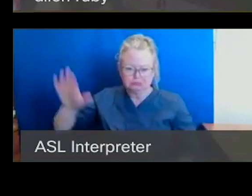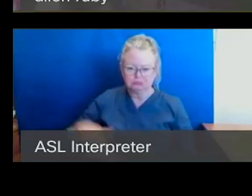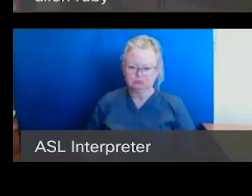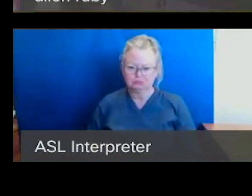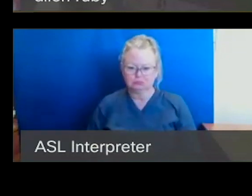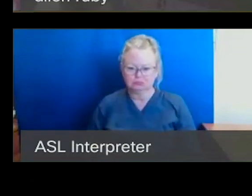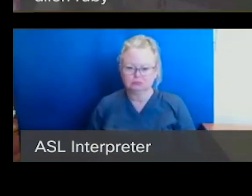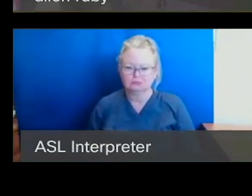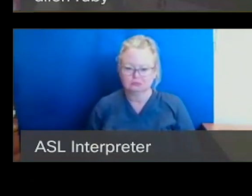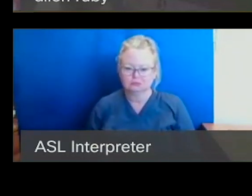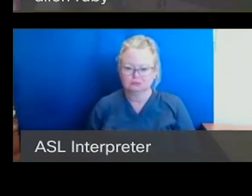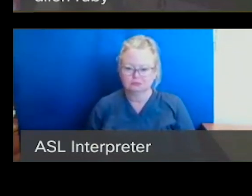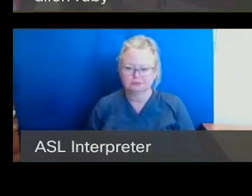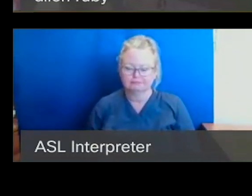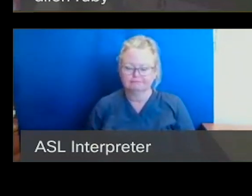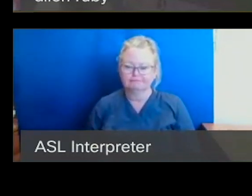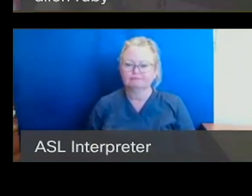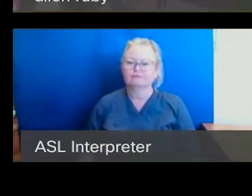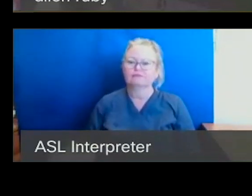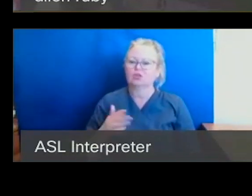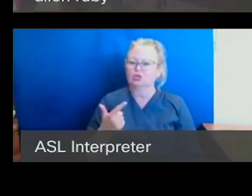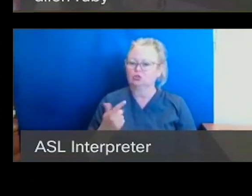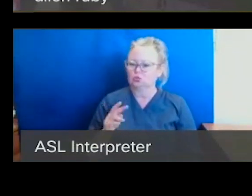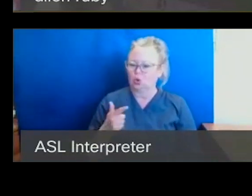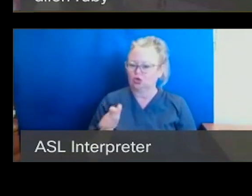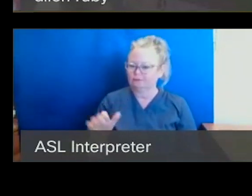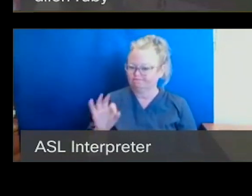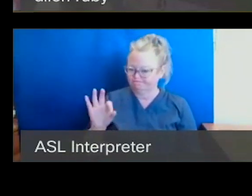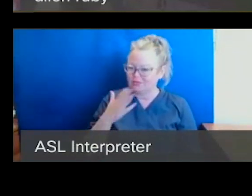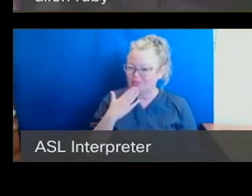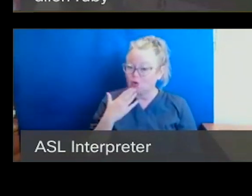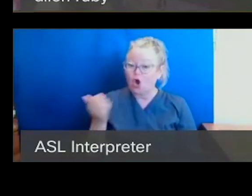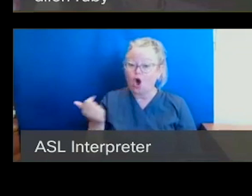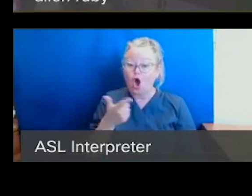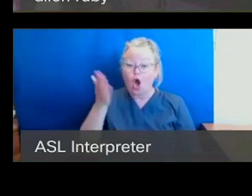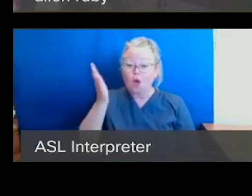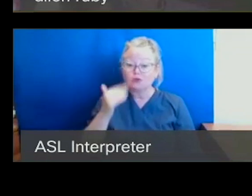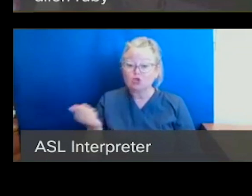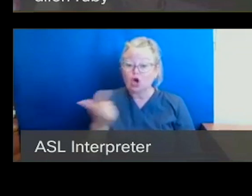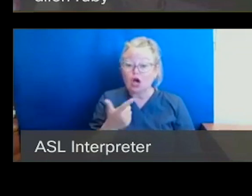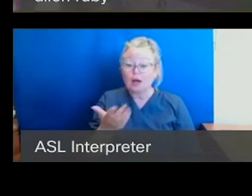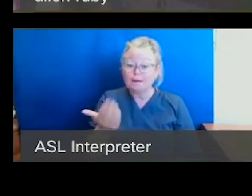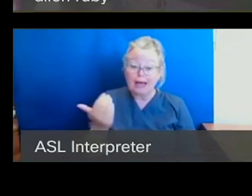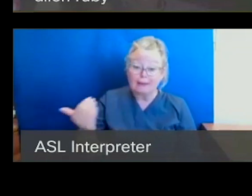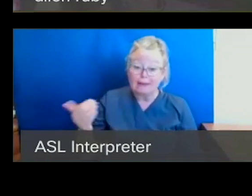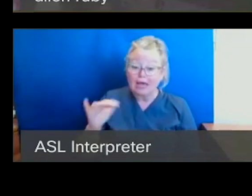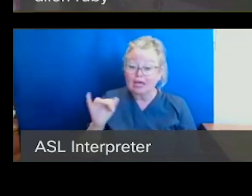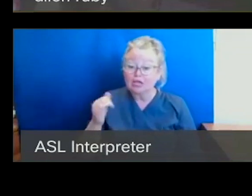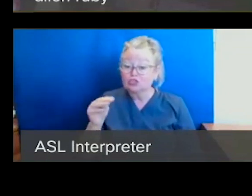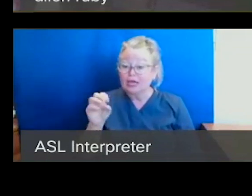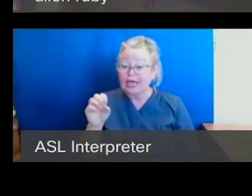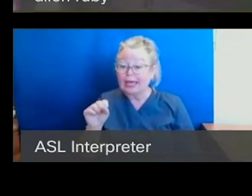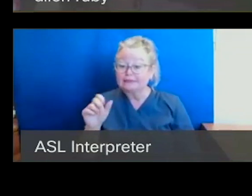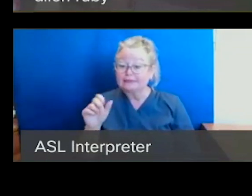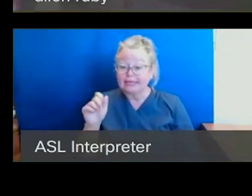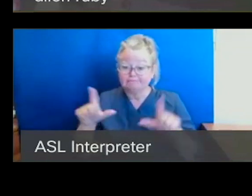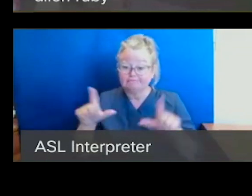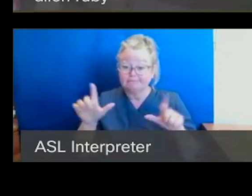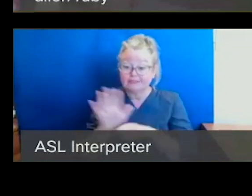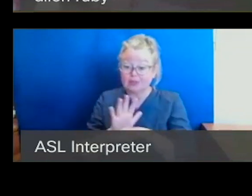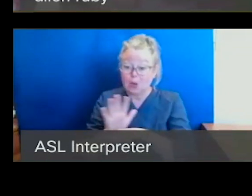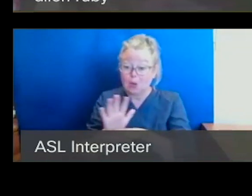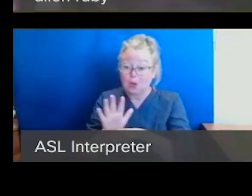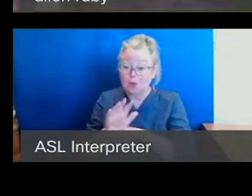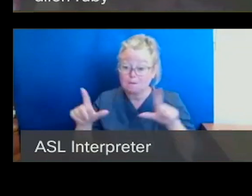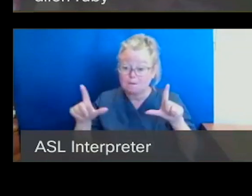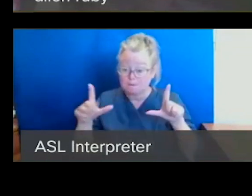Thank you. How about for now, let me bring everyone back, bring James back as well. And we're going to open up